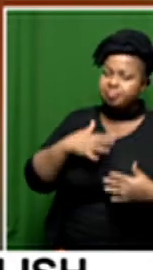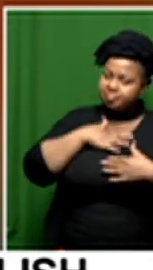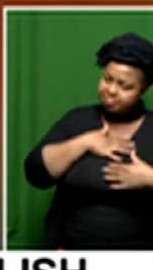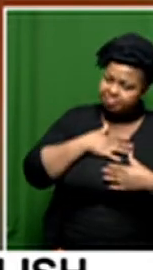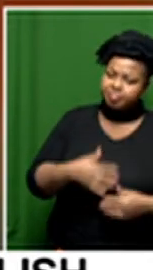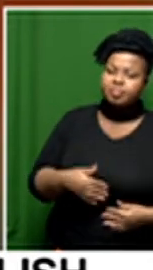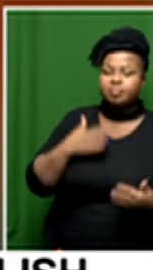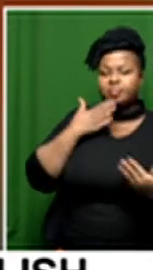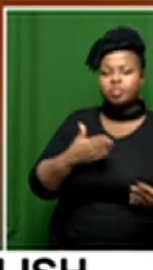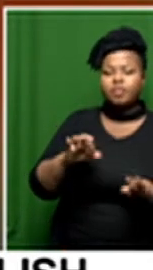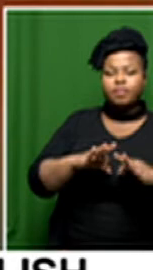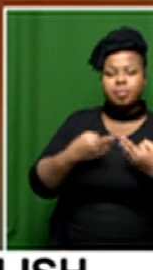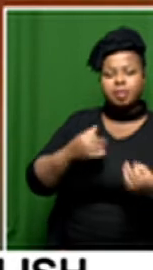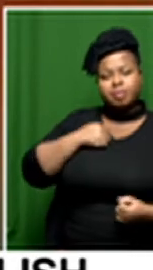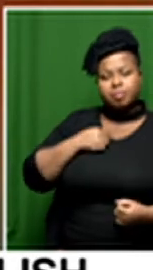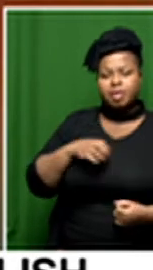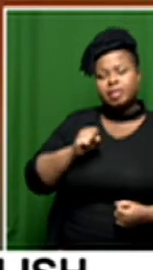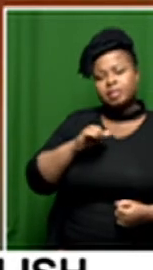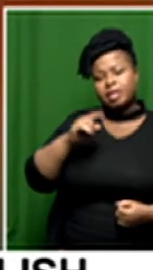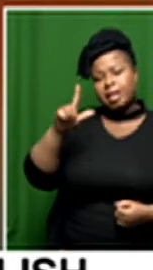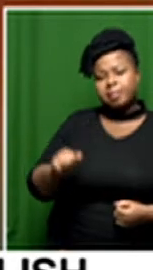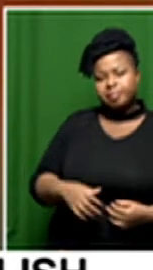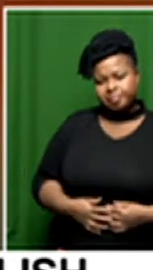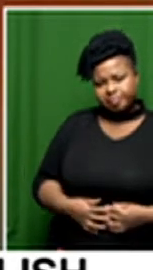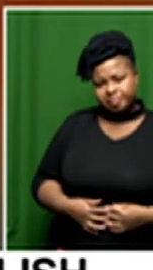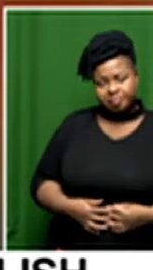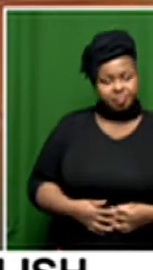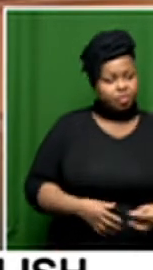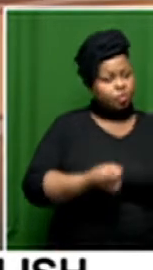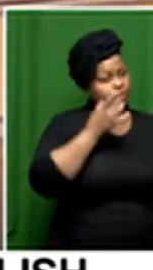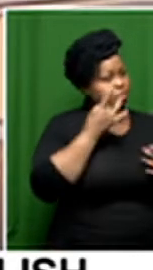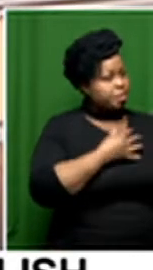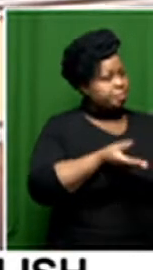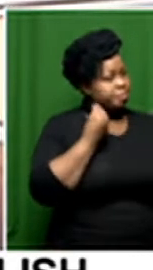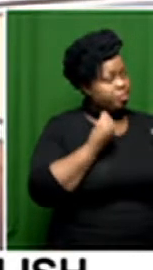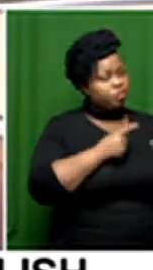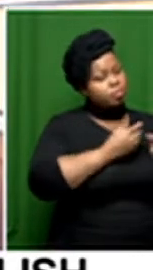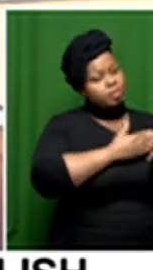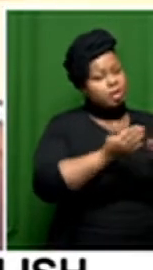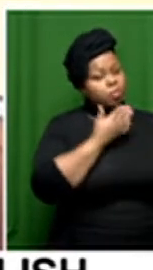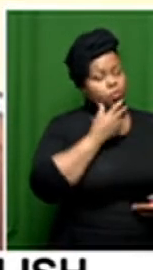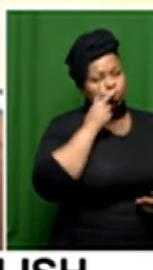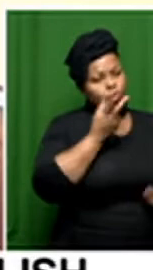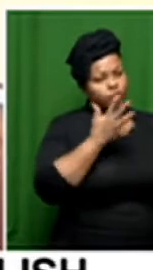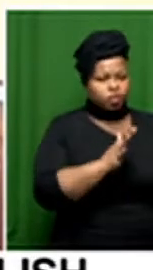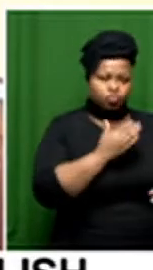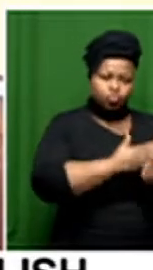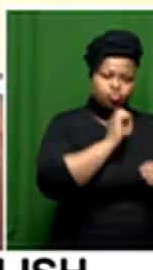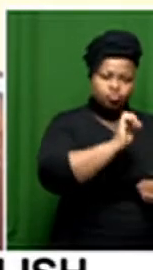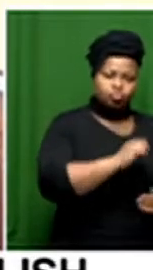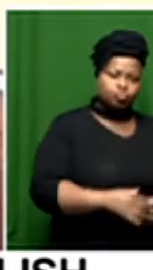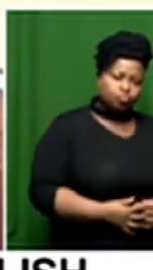to my family over at Stella. And what feedback have you been receiving from those that have had the pleasure of coming across your